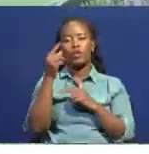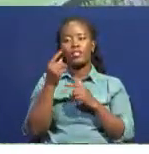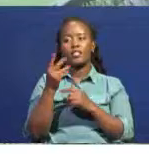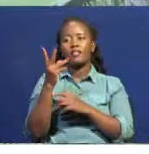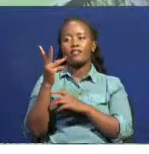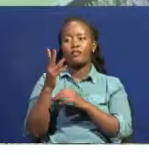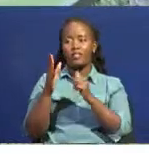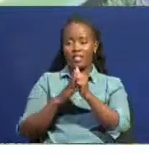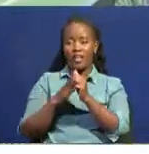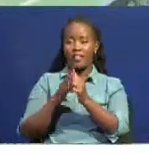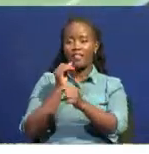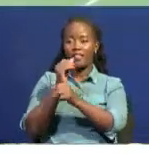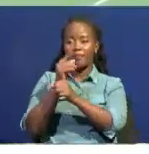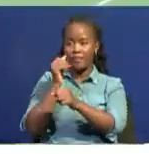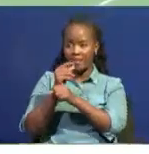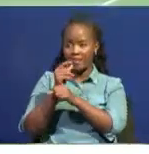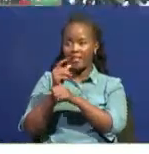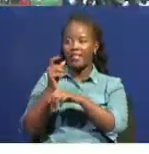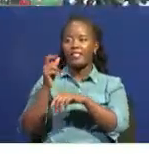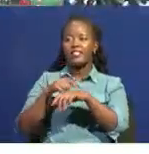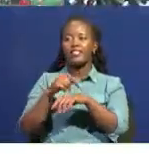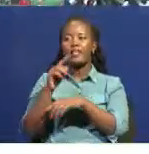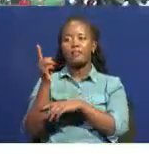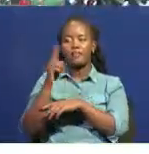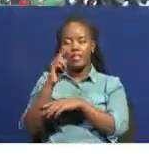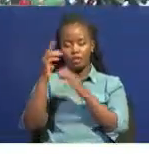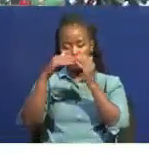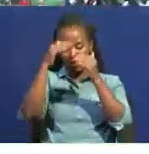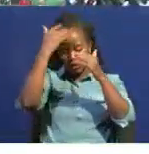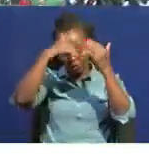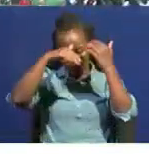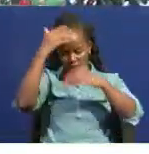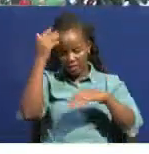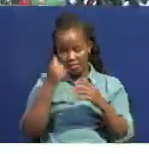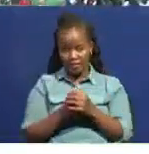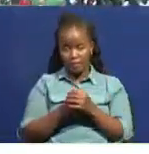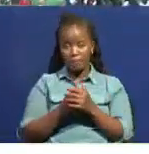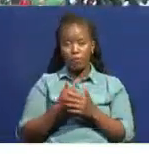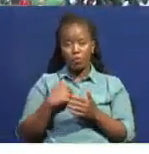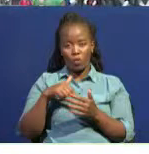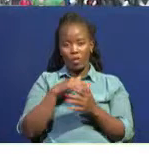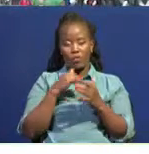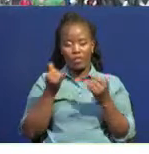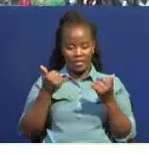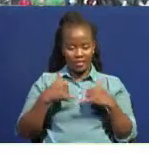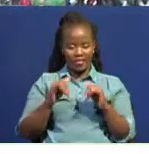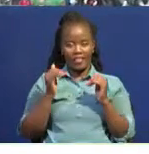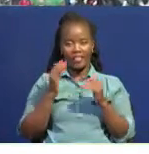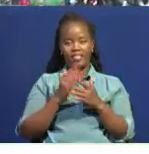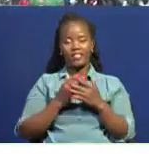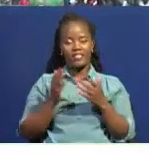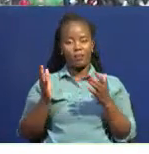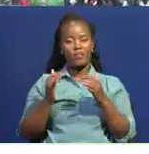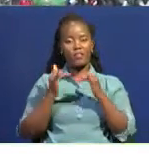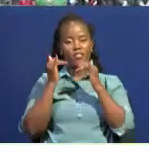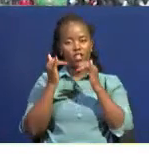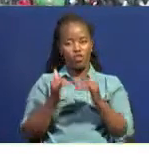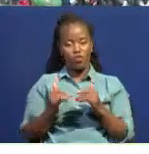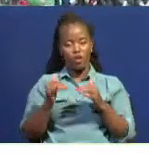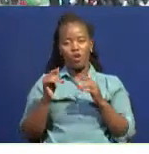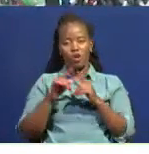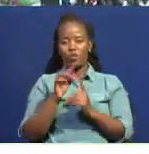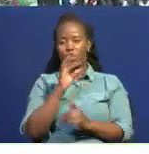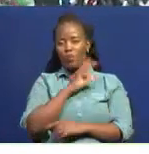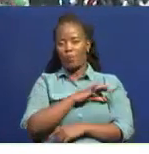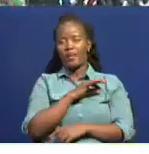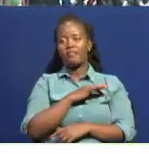as University of Eldoret seemed to falter. We tried something new for our team and gave us results. We